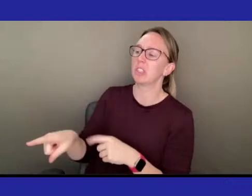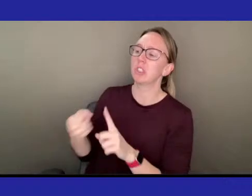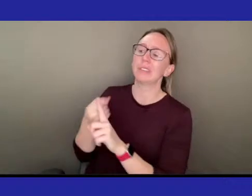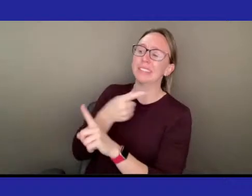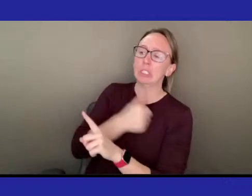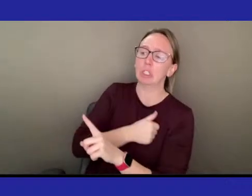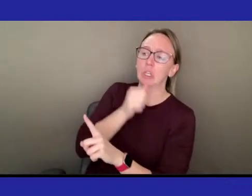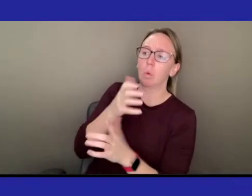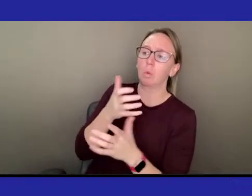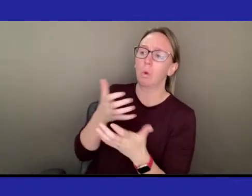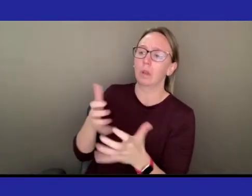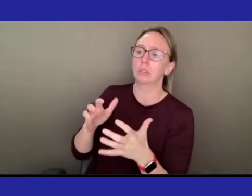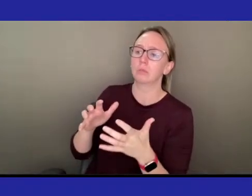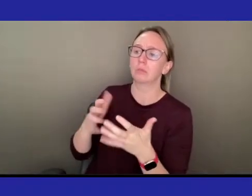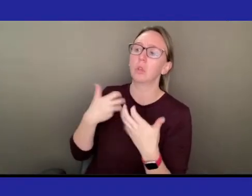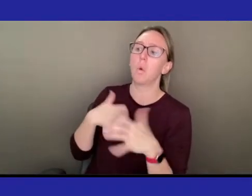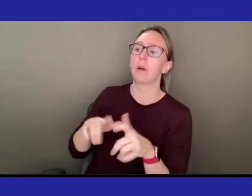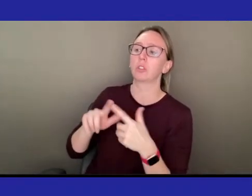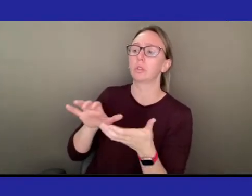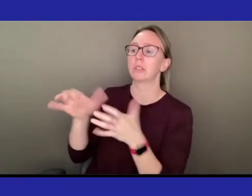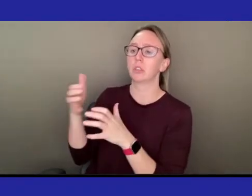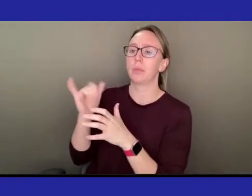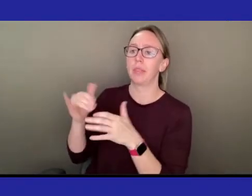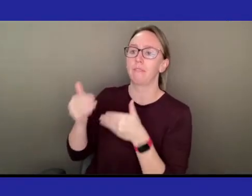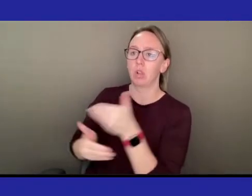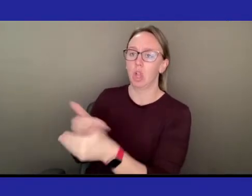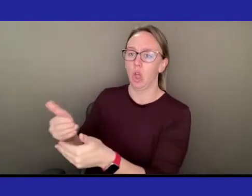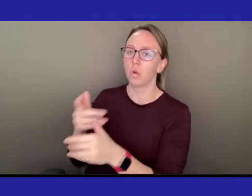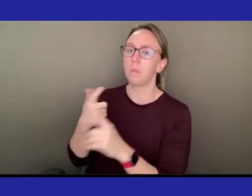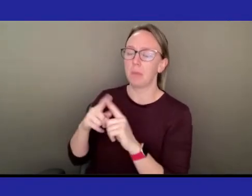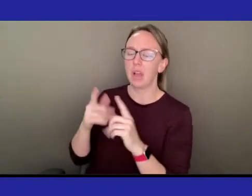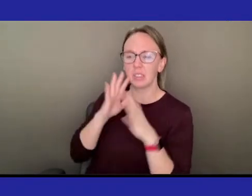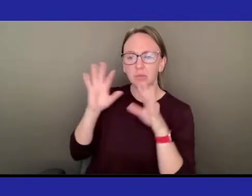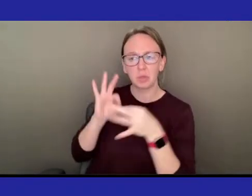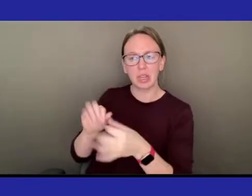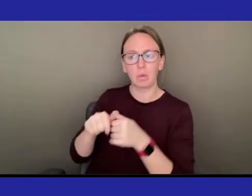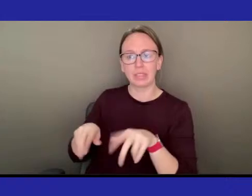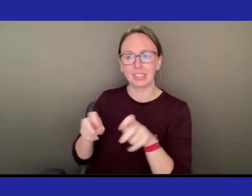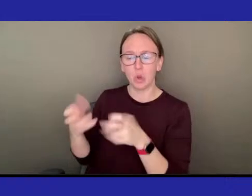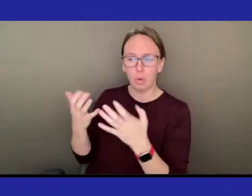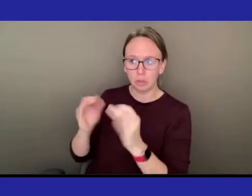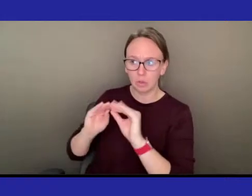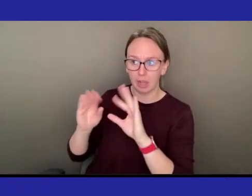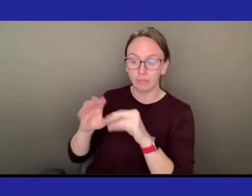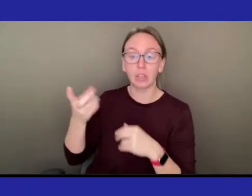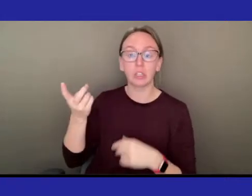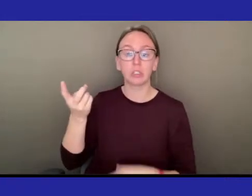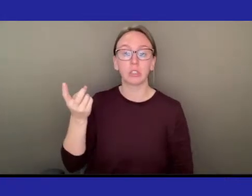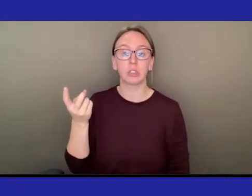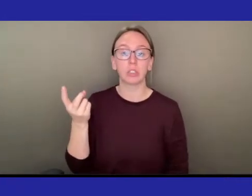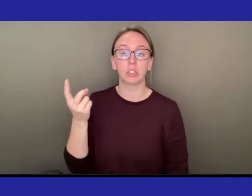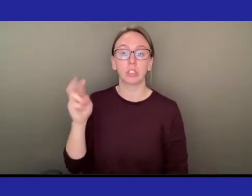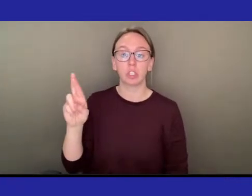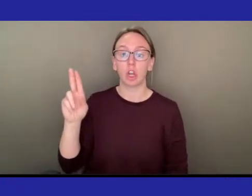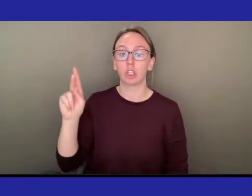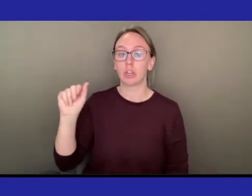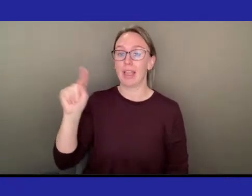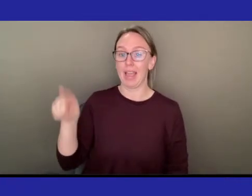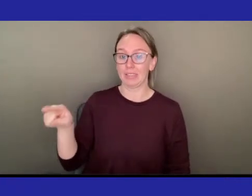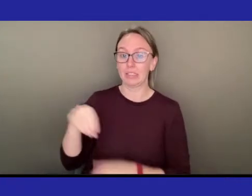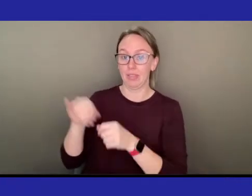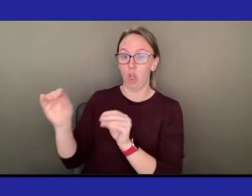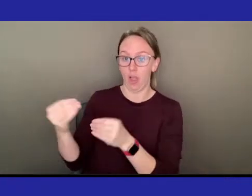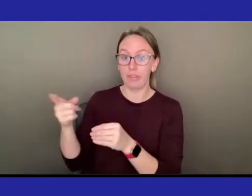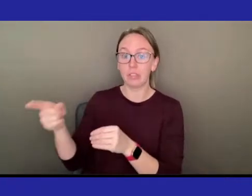issues. So let me just get clarification though. So Dr. Katz in the office, patient is totally asymptomatic,